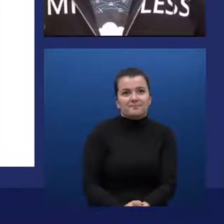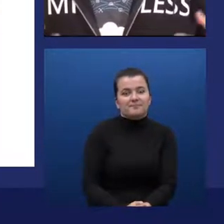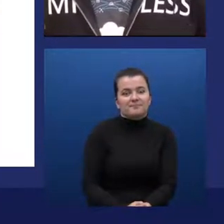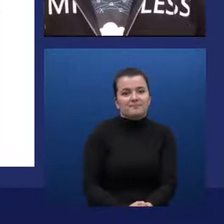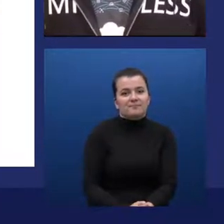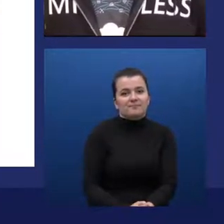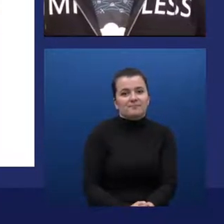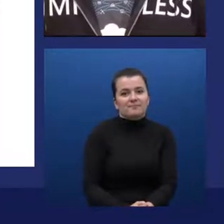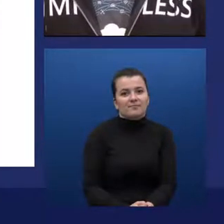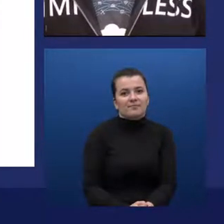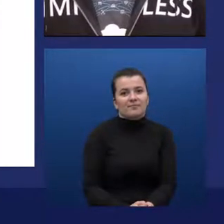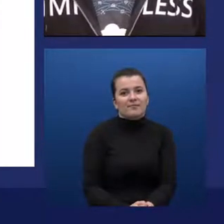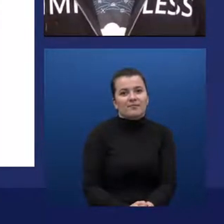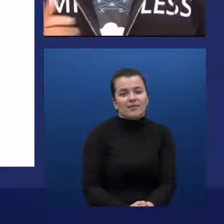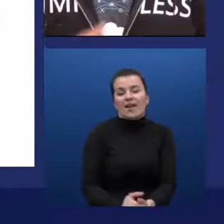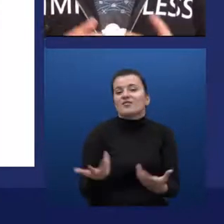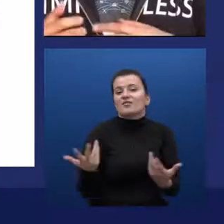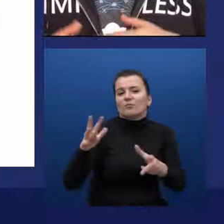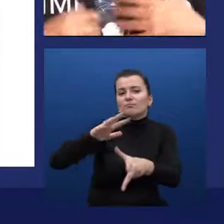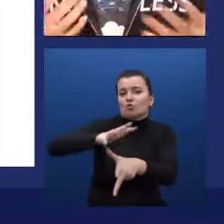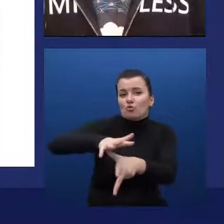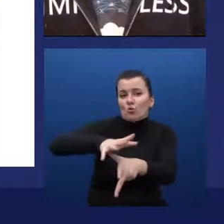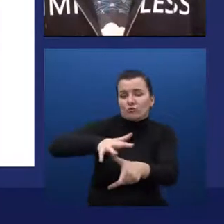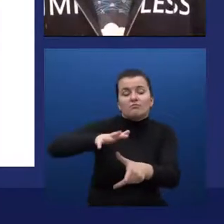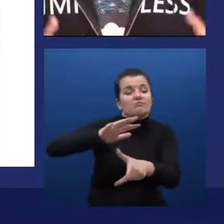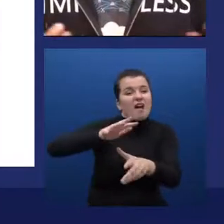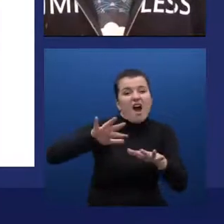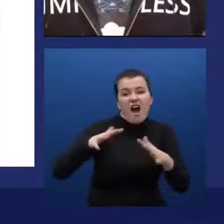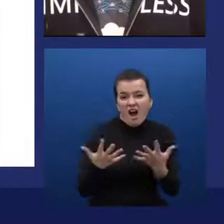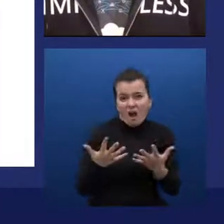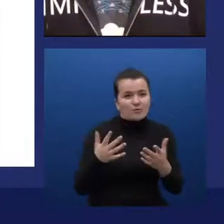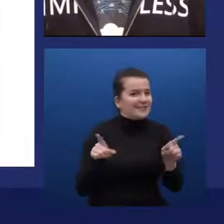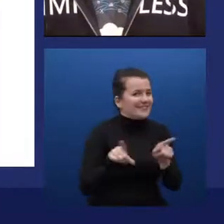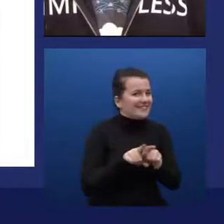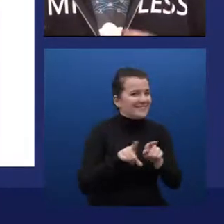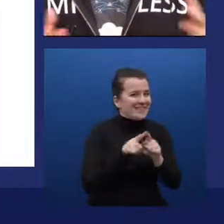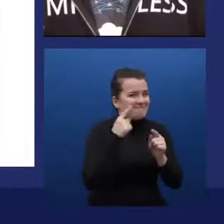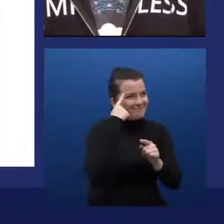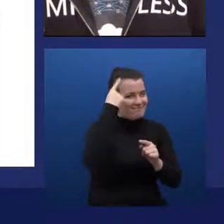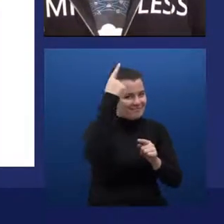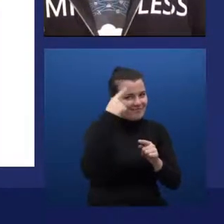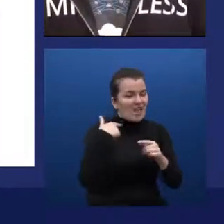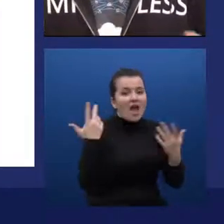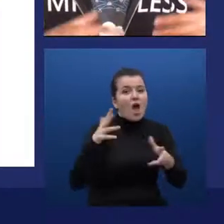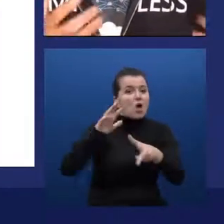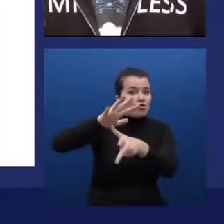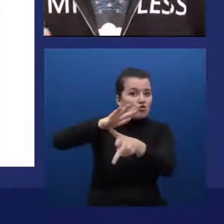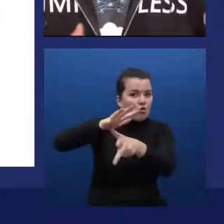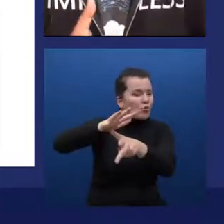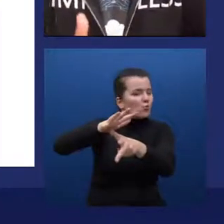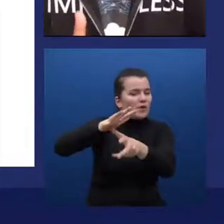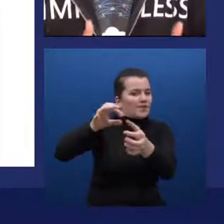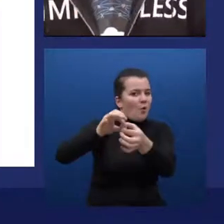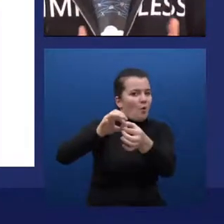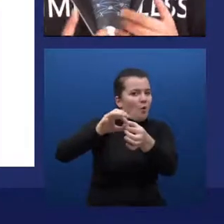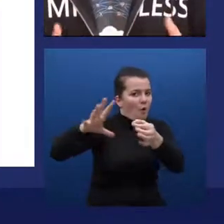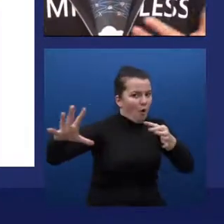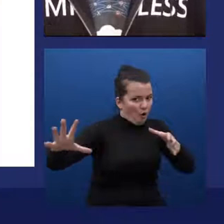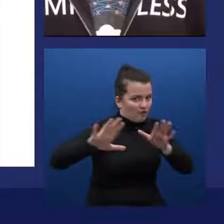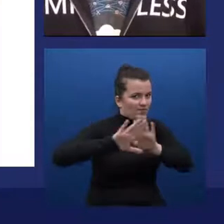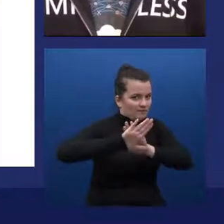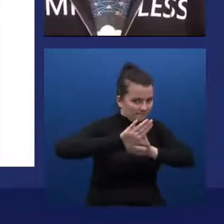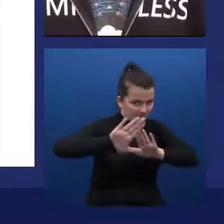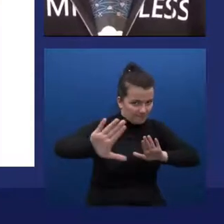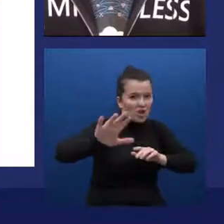basis of the solution of what we've done with the drone, but instead of deploying it into a drone on platform that's made available for the drone